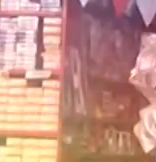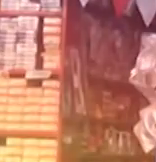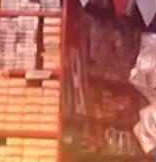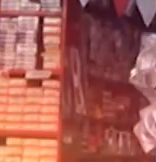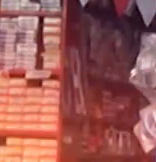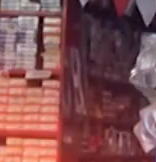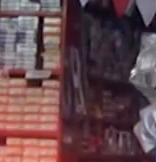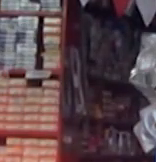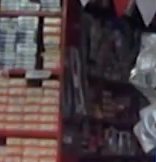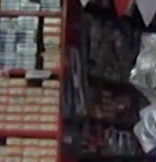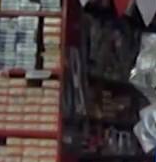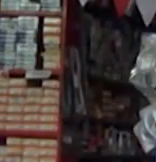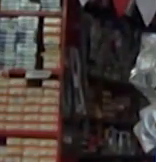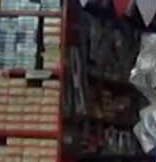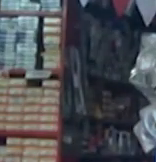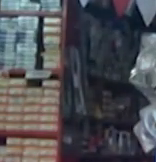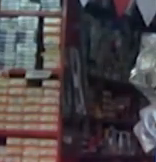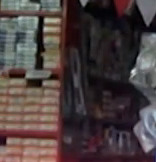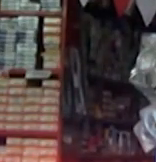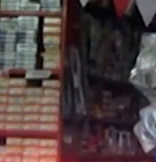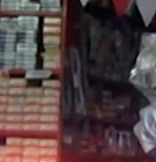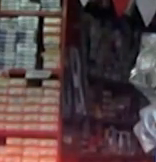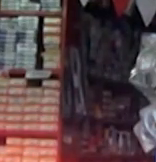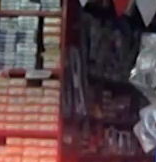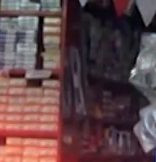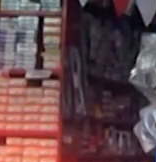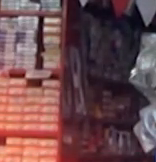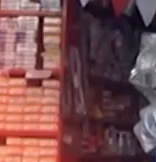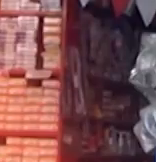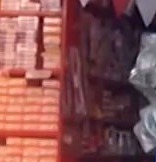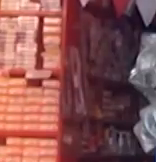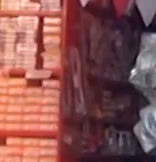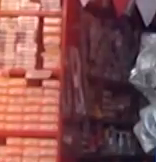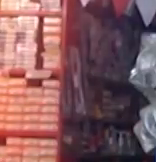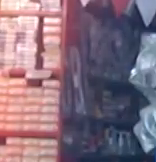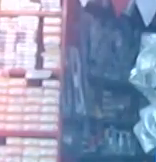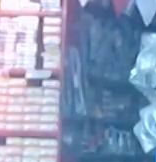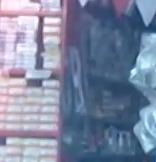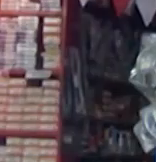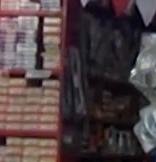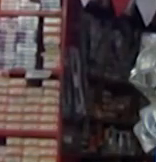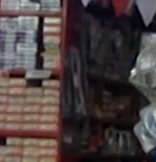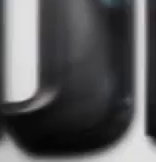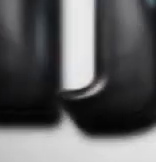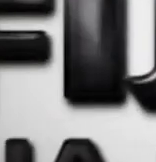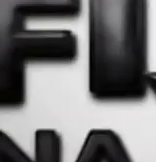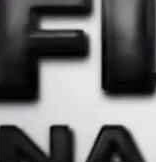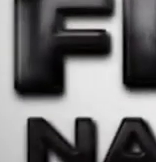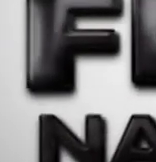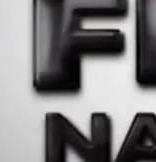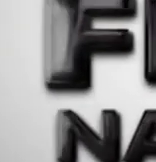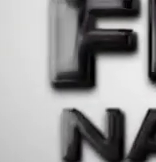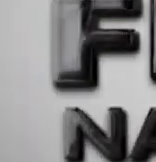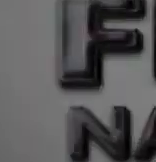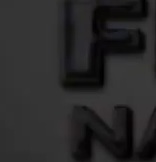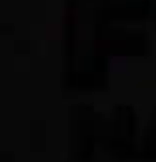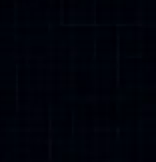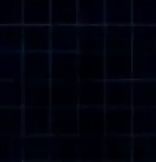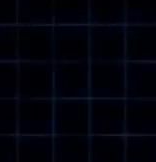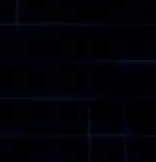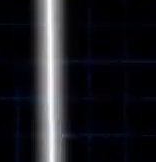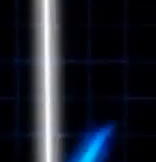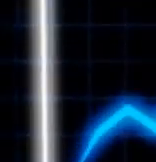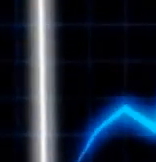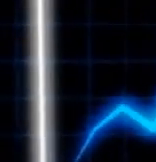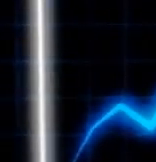Pula nadang ko aprosan ngarse, go erkraki. Do televizyon na parang na Radio Fiji 1 nandomo ibit. Radio Fiji 1 nandomo